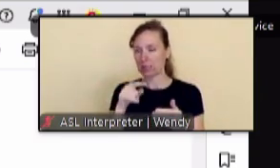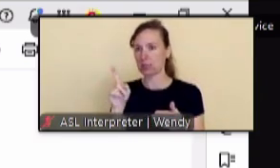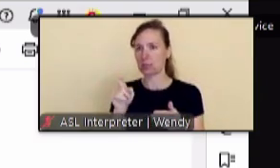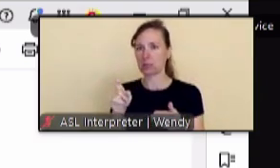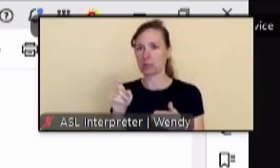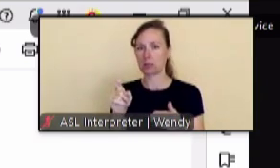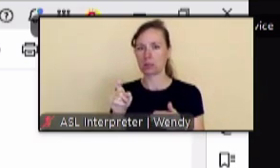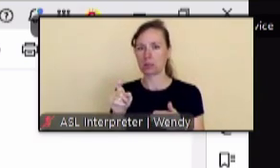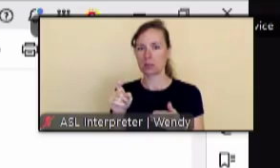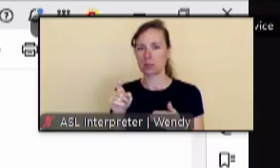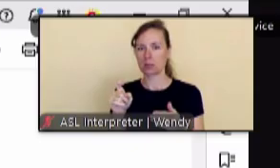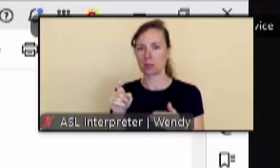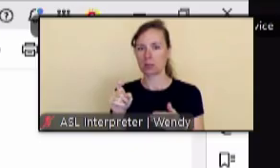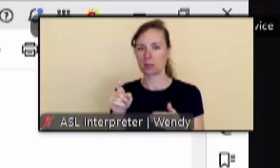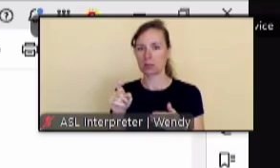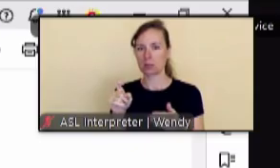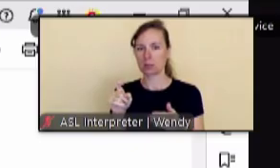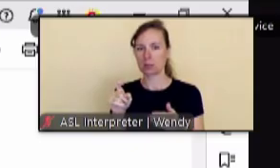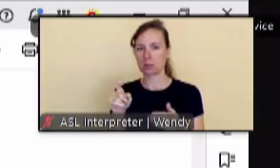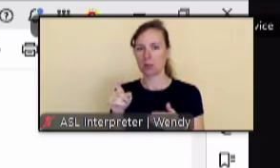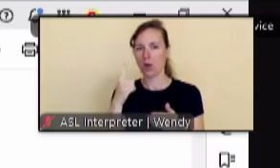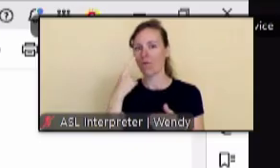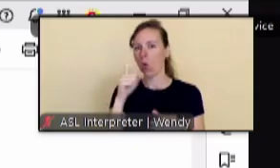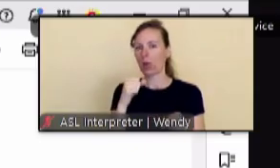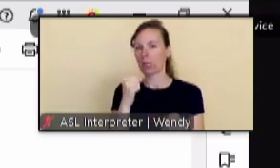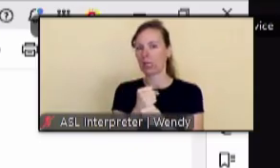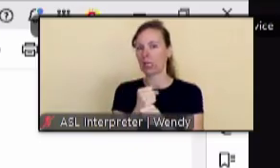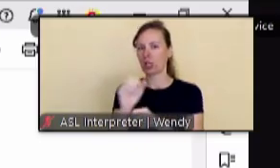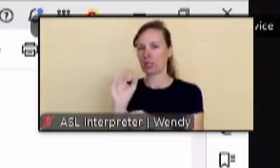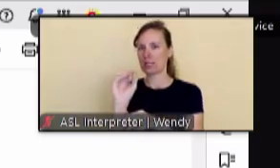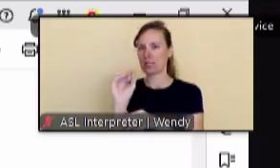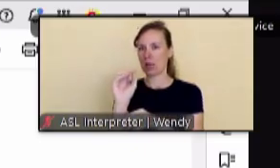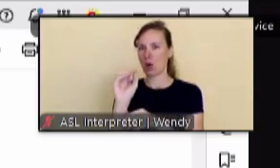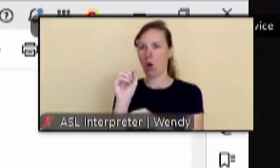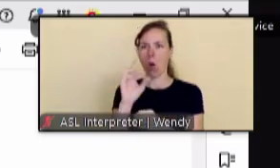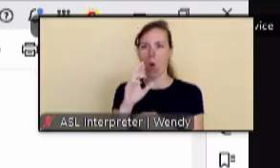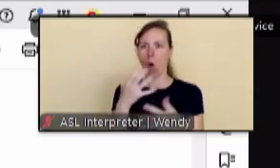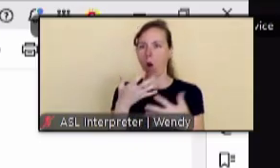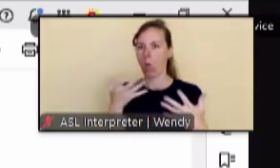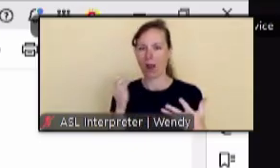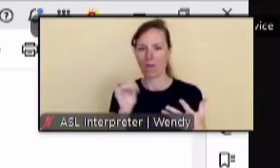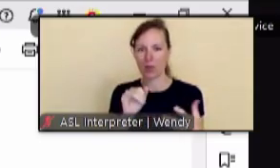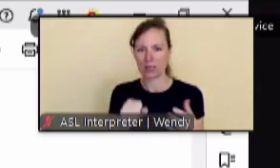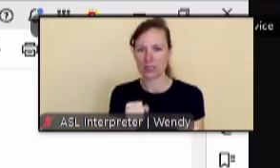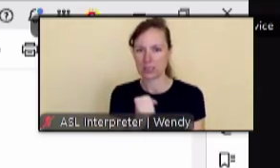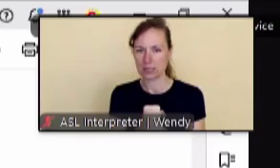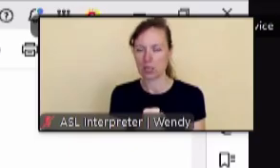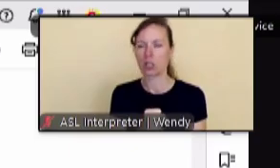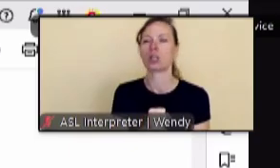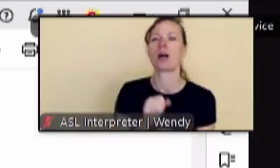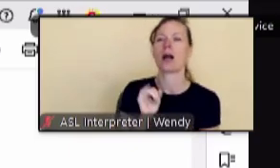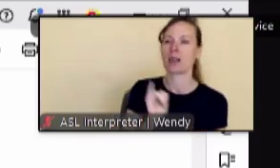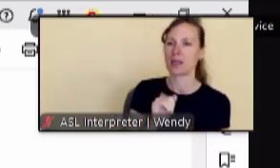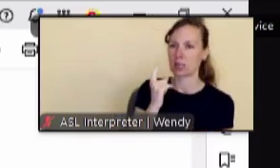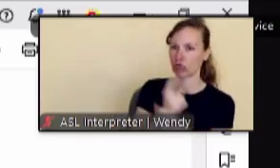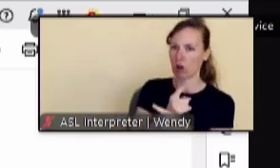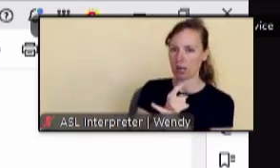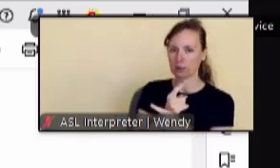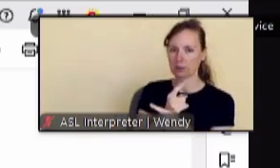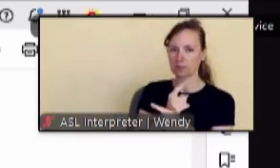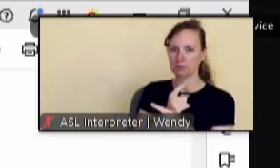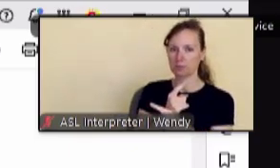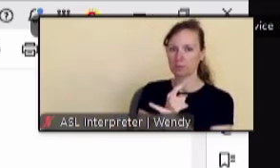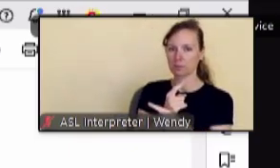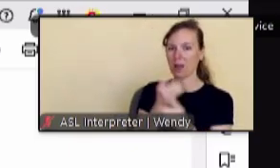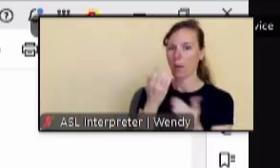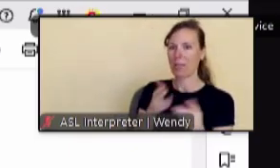For year zero or year whatever this year is. Correct. So the plan that you're referring to will be in the